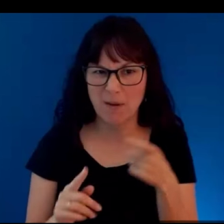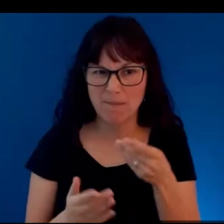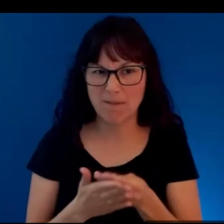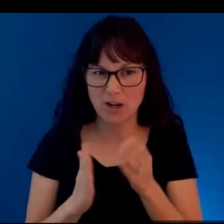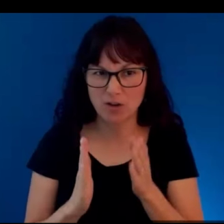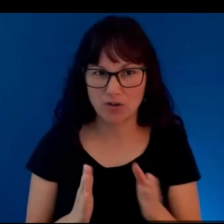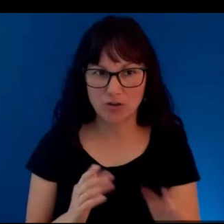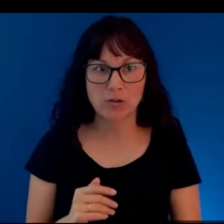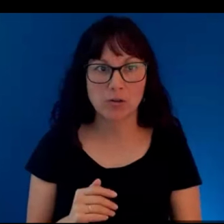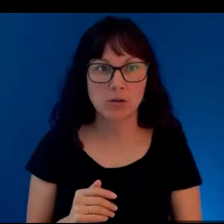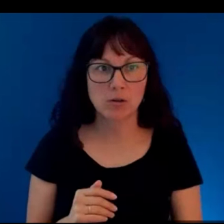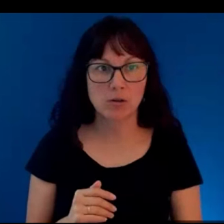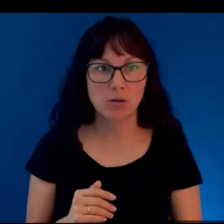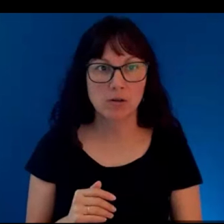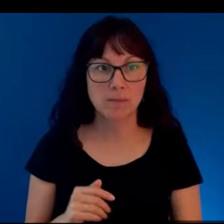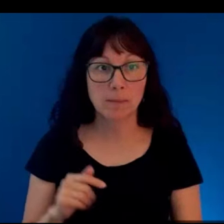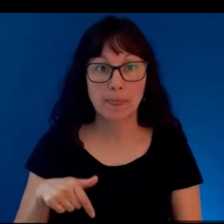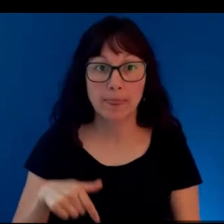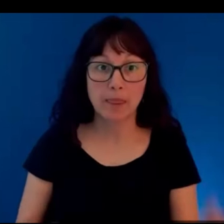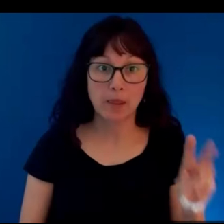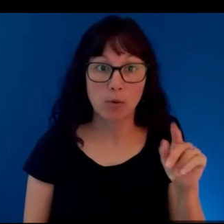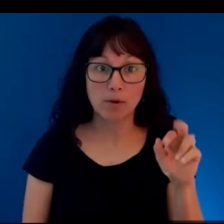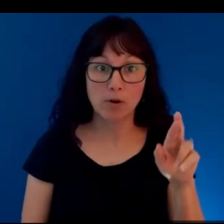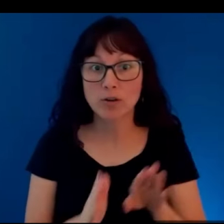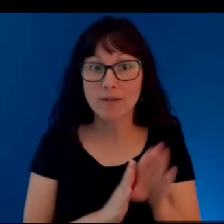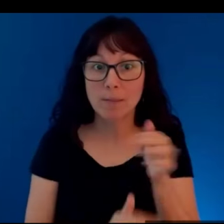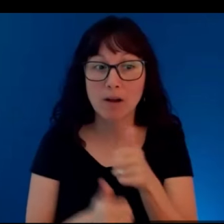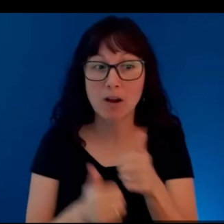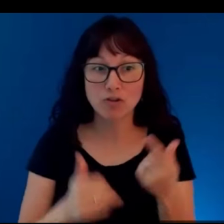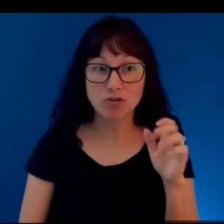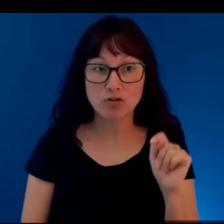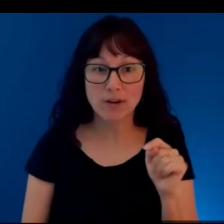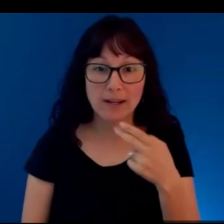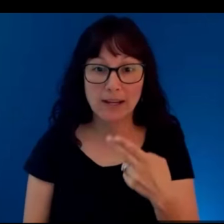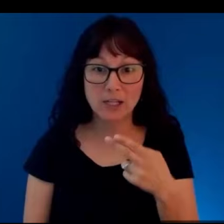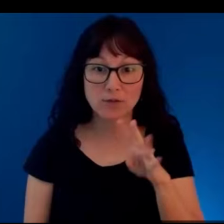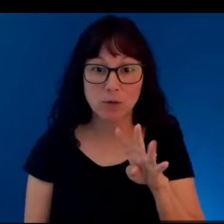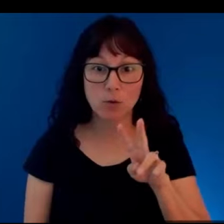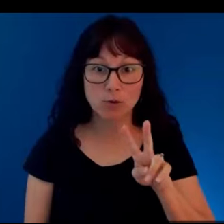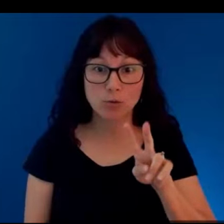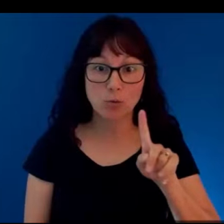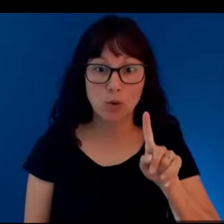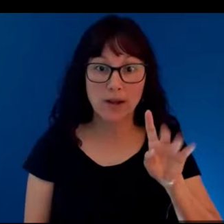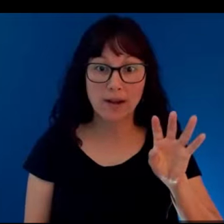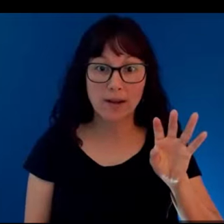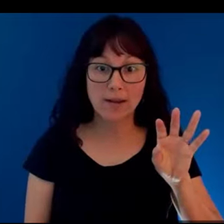funder. The contents of this webinar was developed under grant